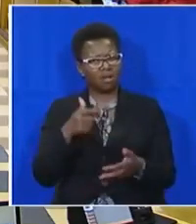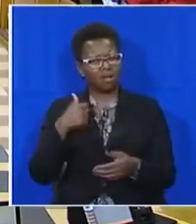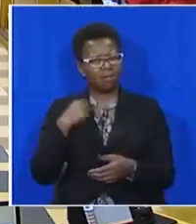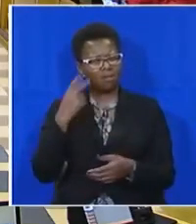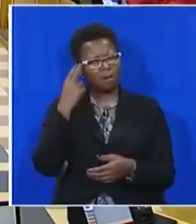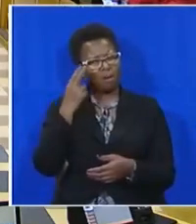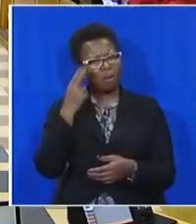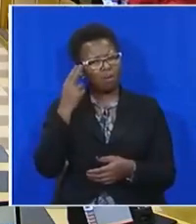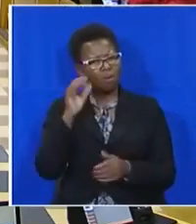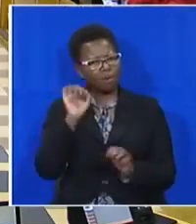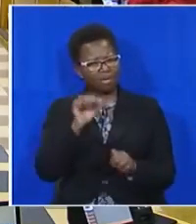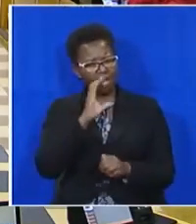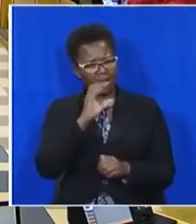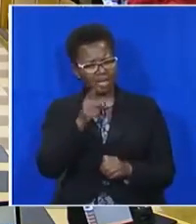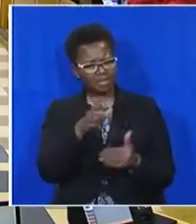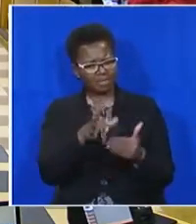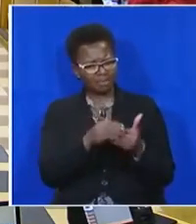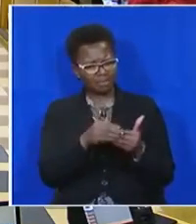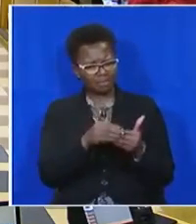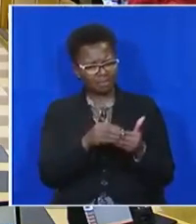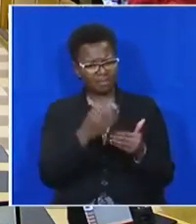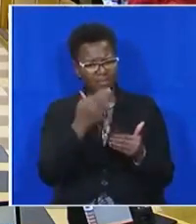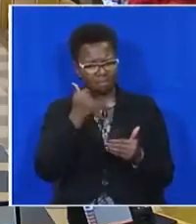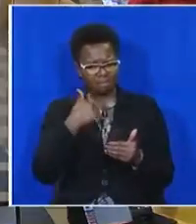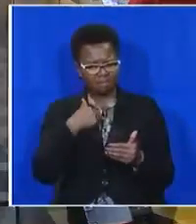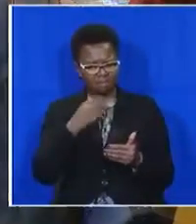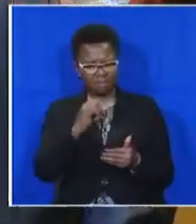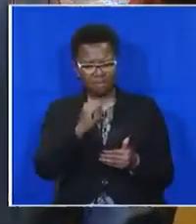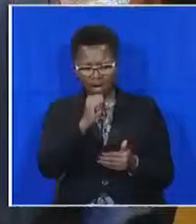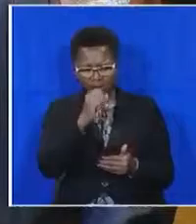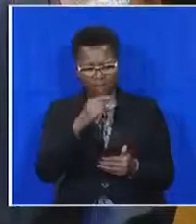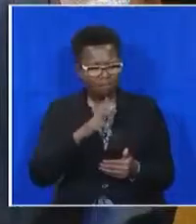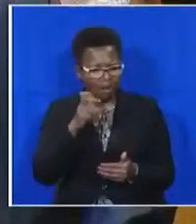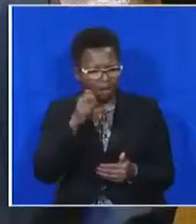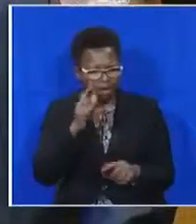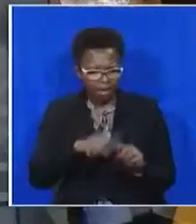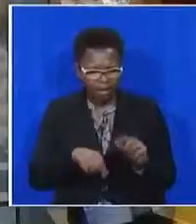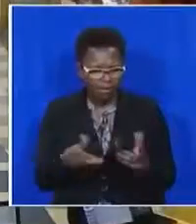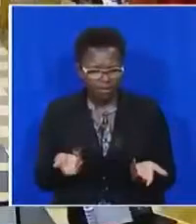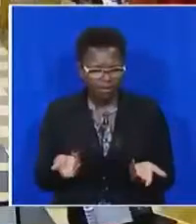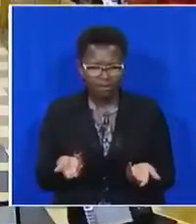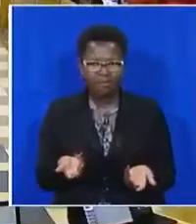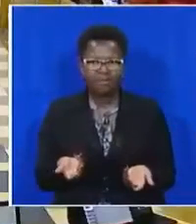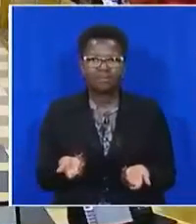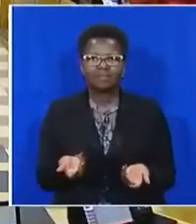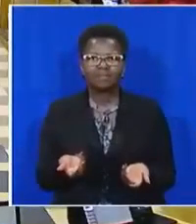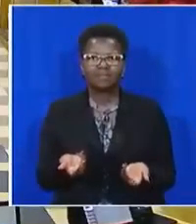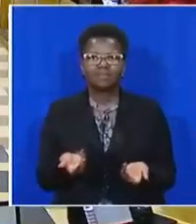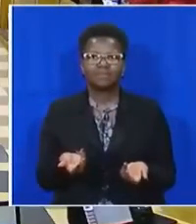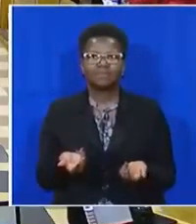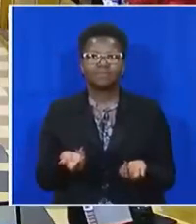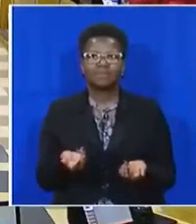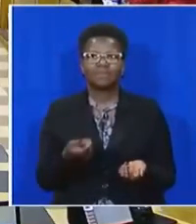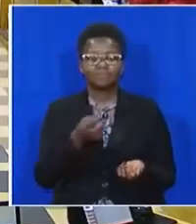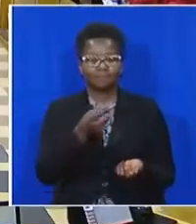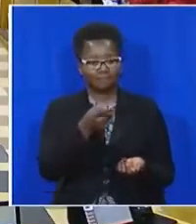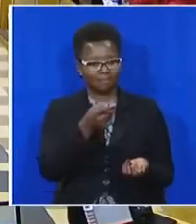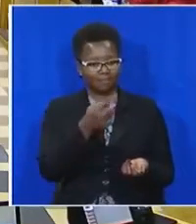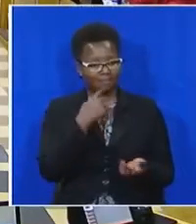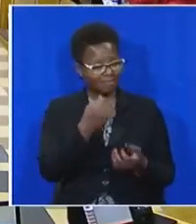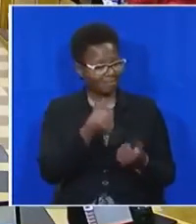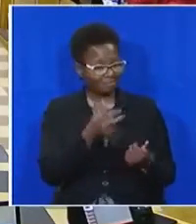the member to stand a bit closer to the microphone. Some of us are struggling No, to hear that's not a him. point of order. So you're Honourable Member, struggling to continue. hear, the others'